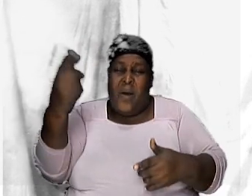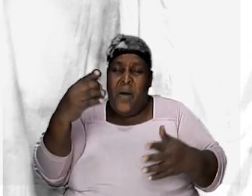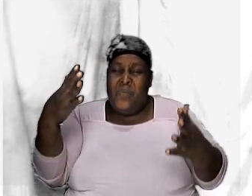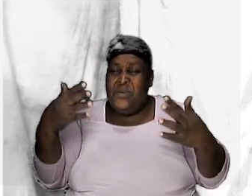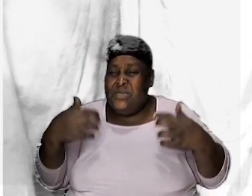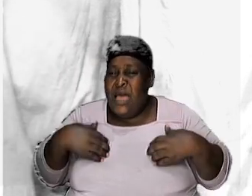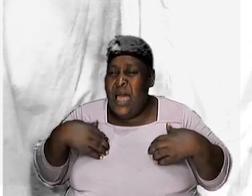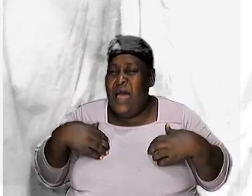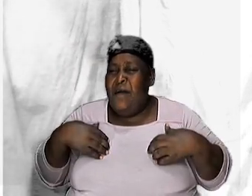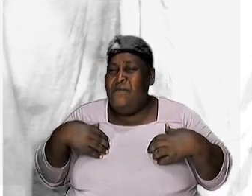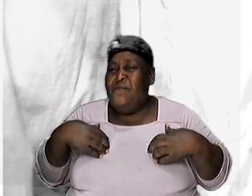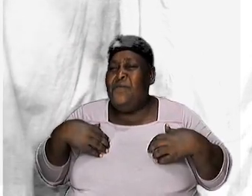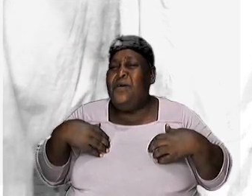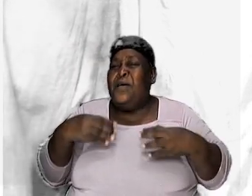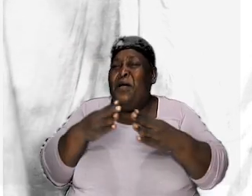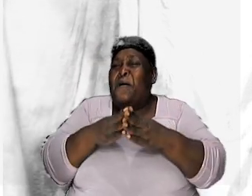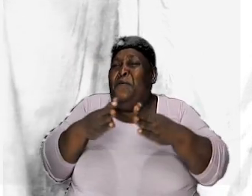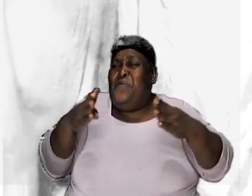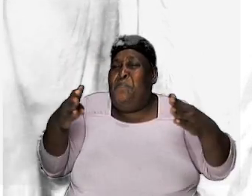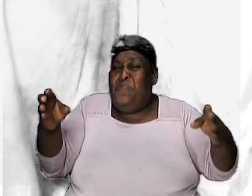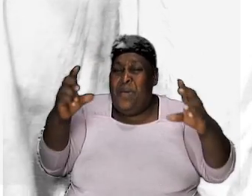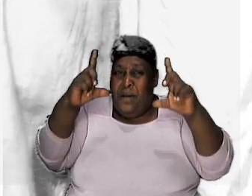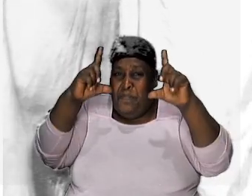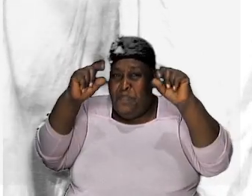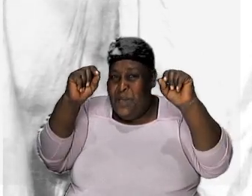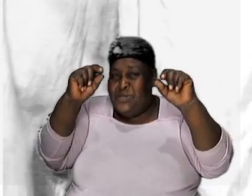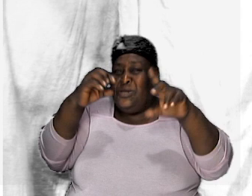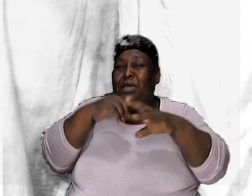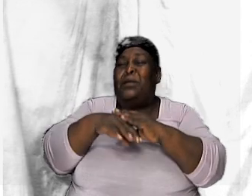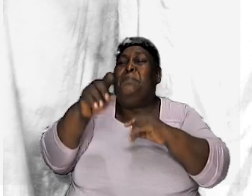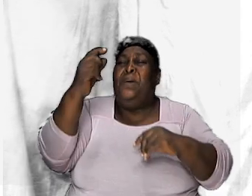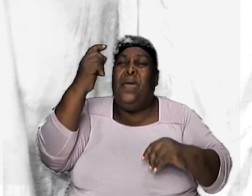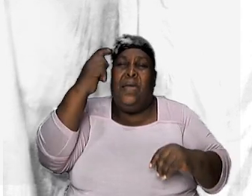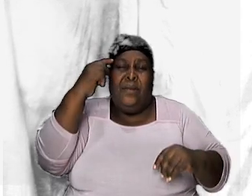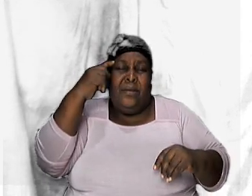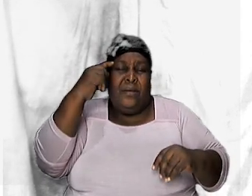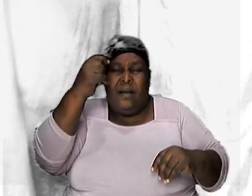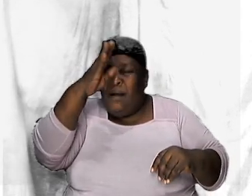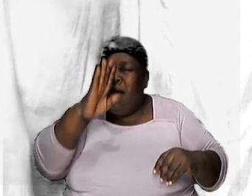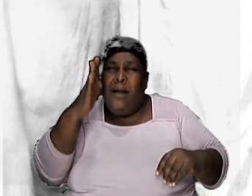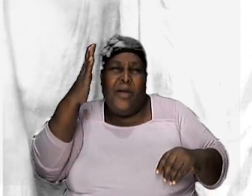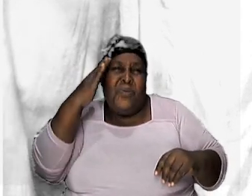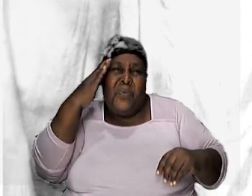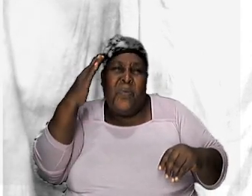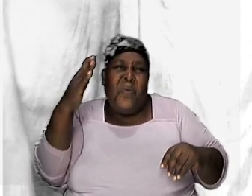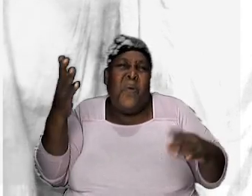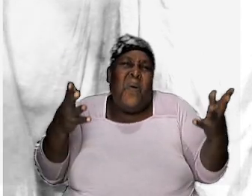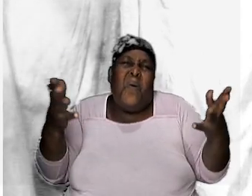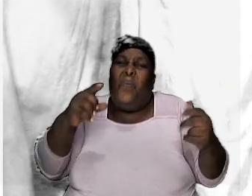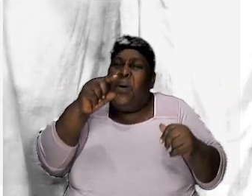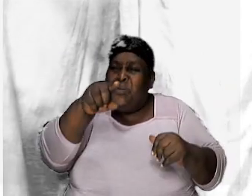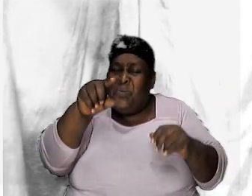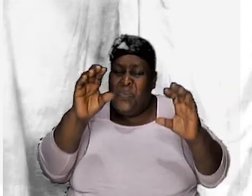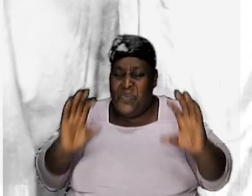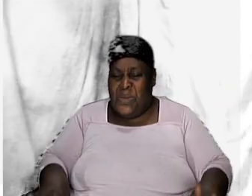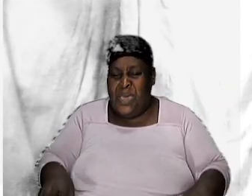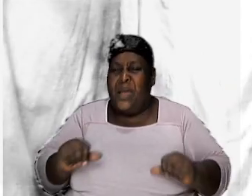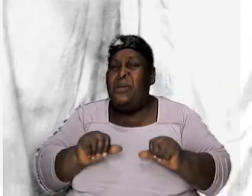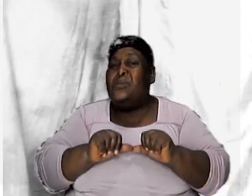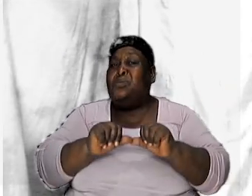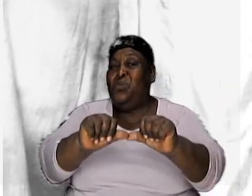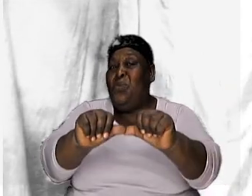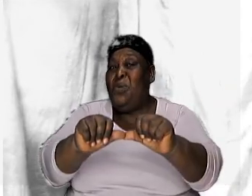in mind. Amen. He knows what you can endure. Amen. And he knows what will make you strong. Amen. So